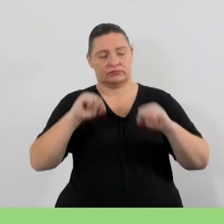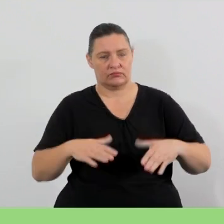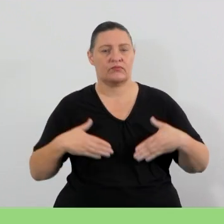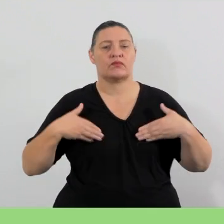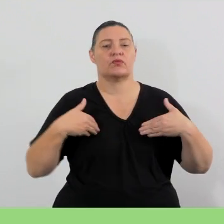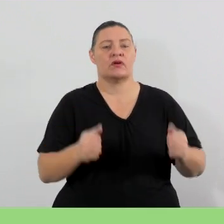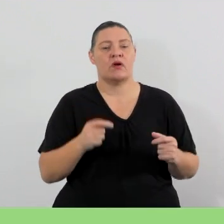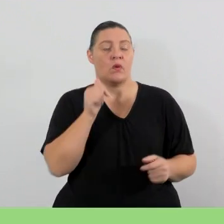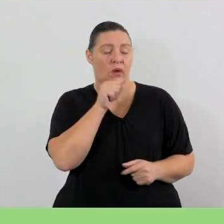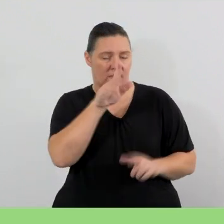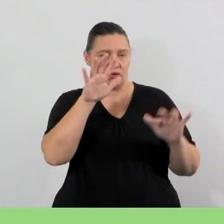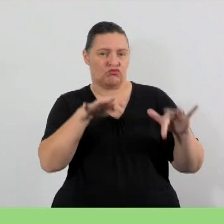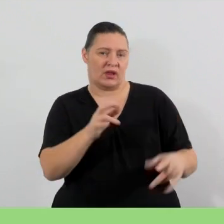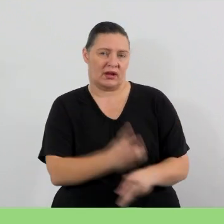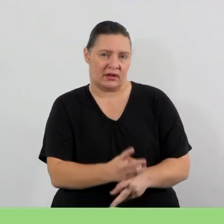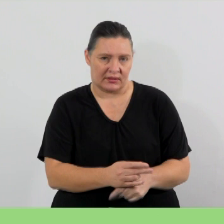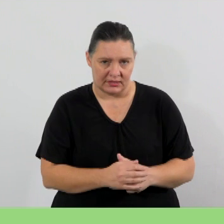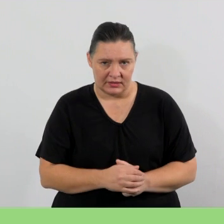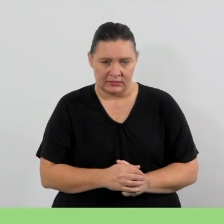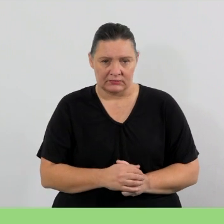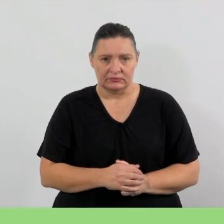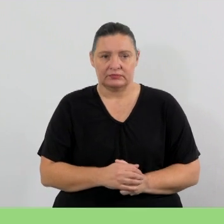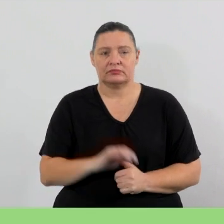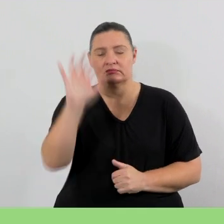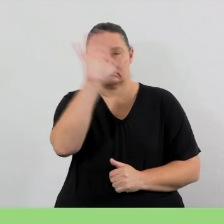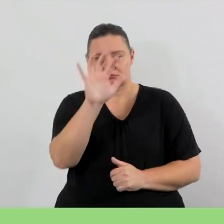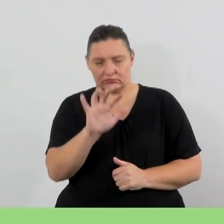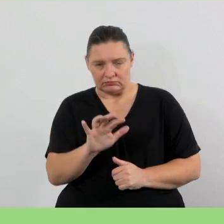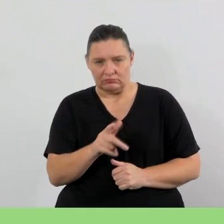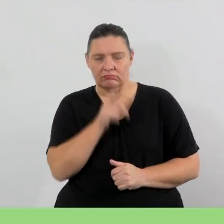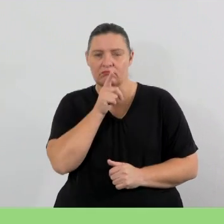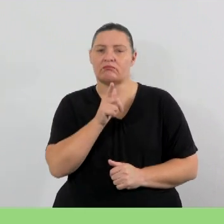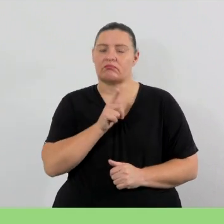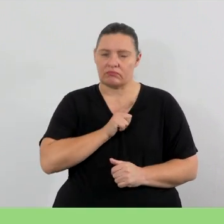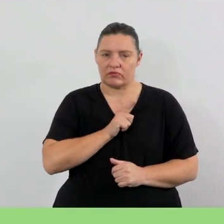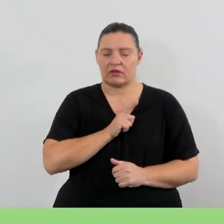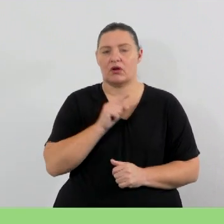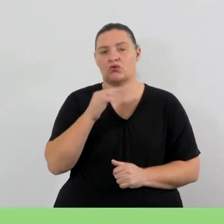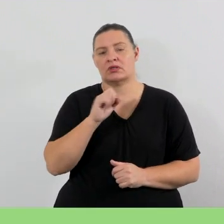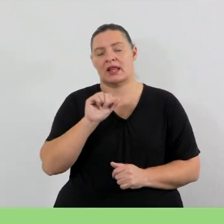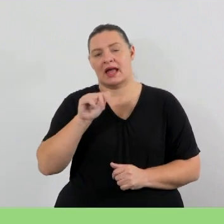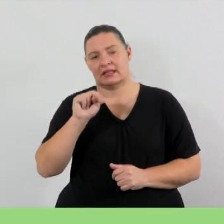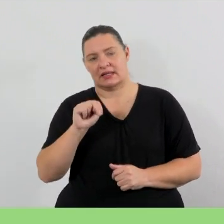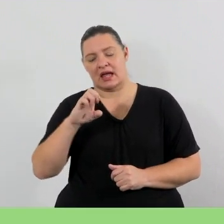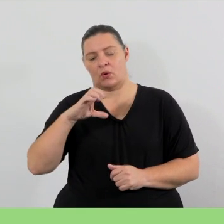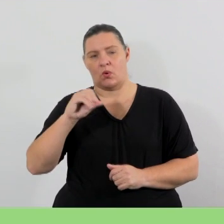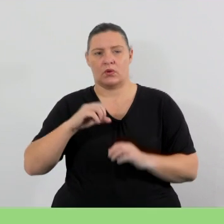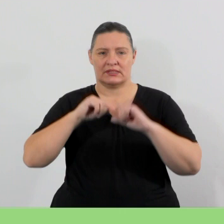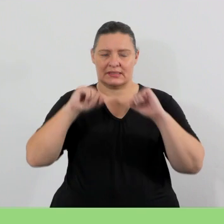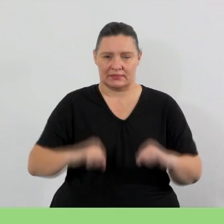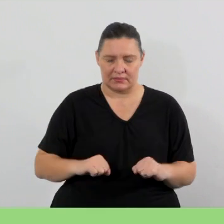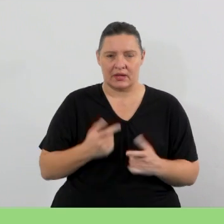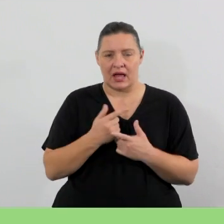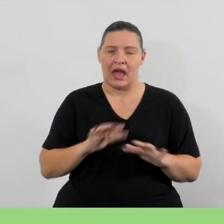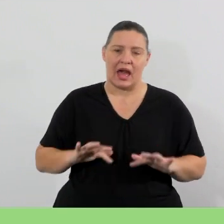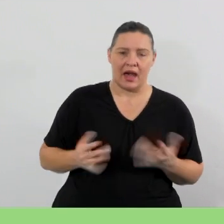ecosystems recover when it rains again. So that is our text. It's telling us about the grassland ecosystem and